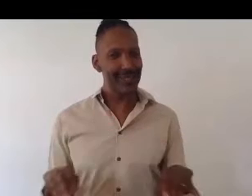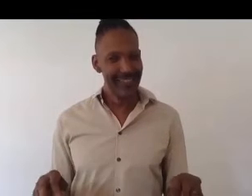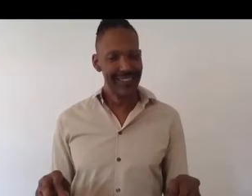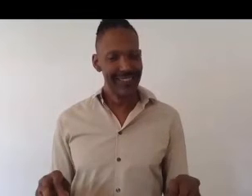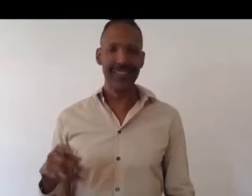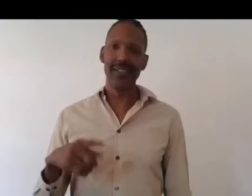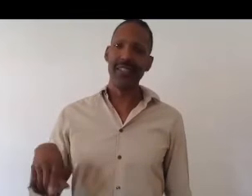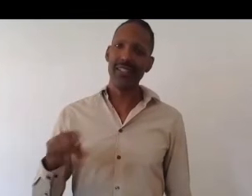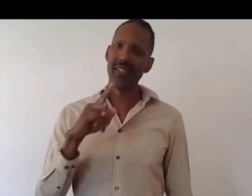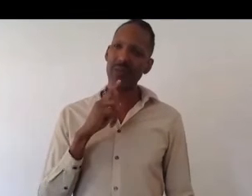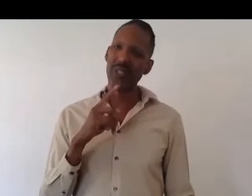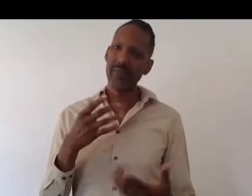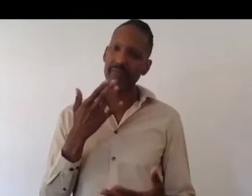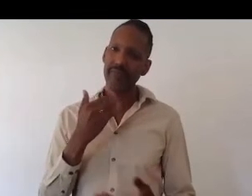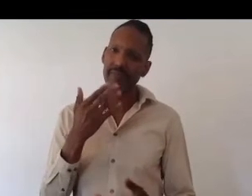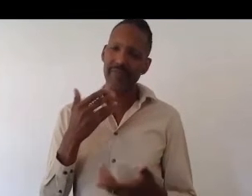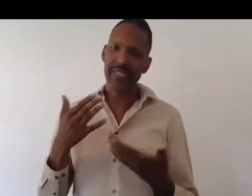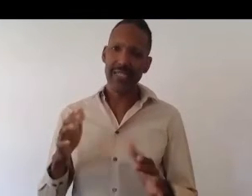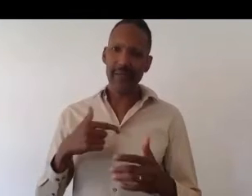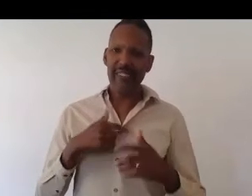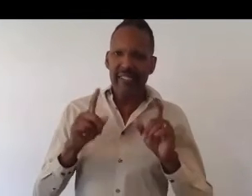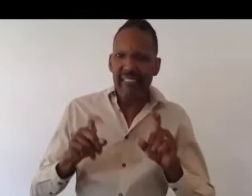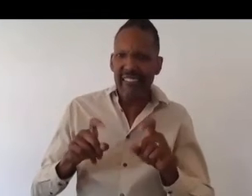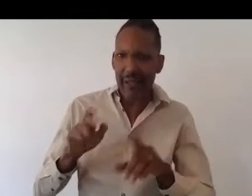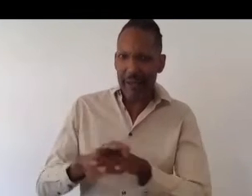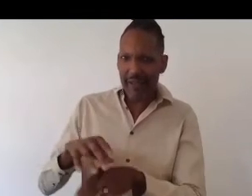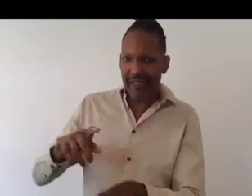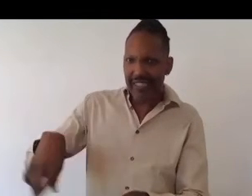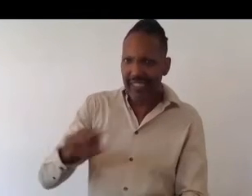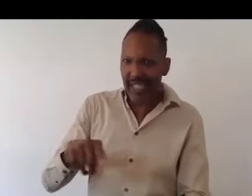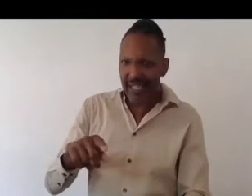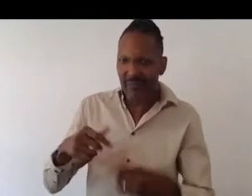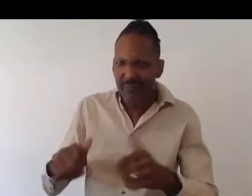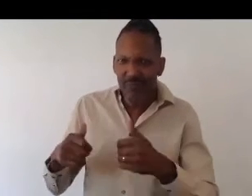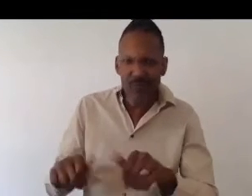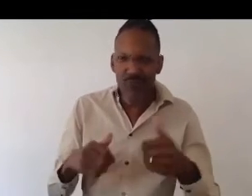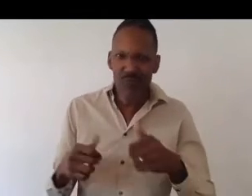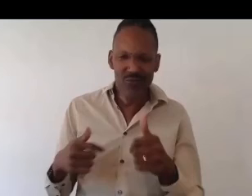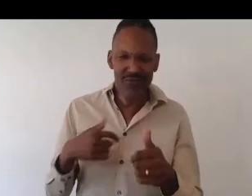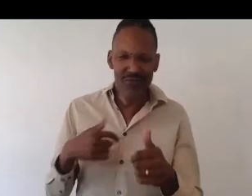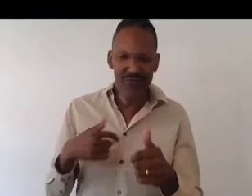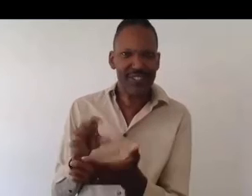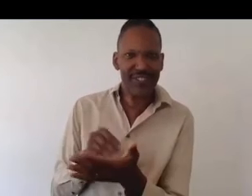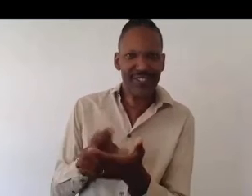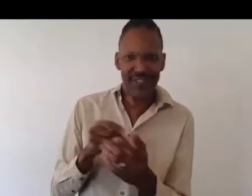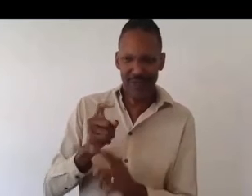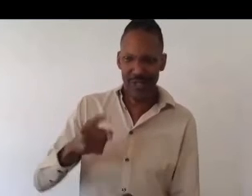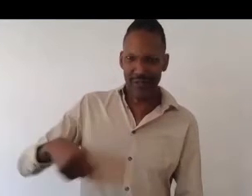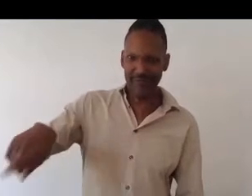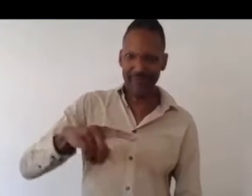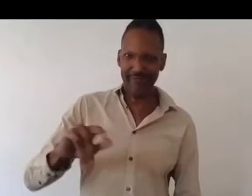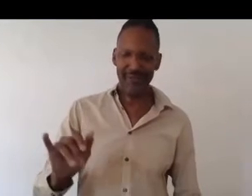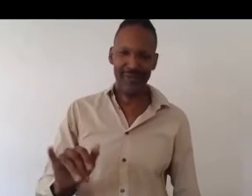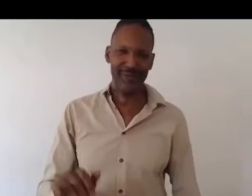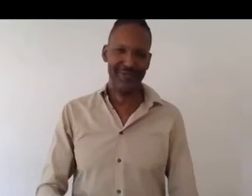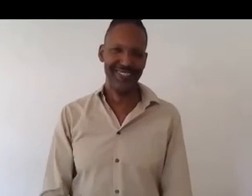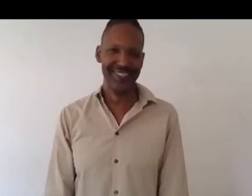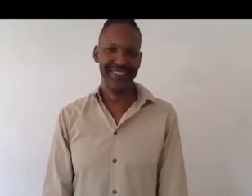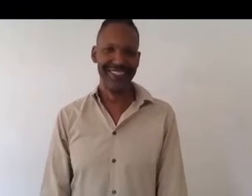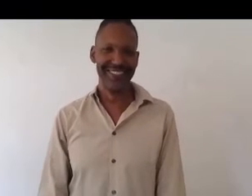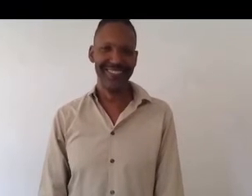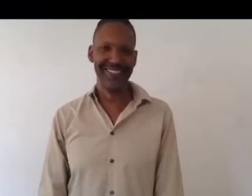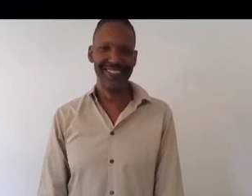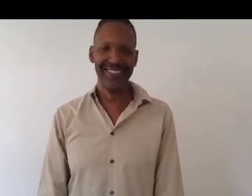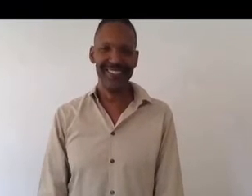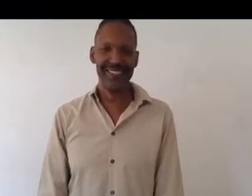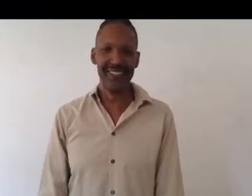let me test out some activities and help me grow as an educator every day. Today